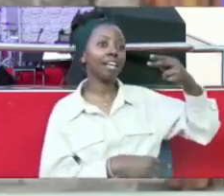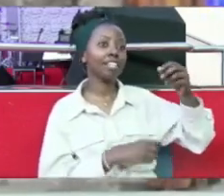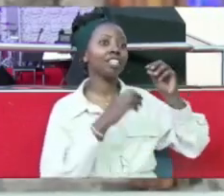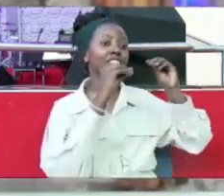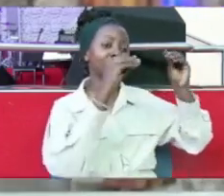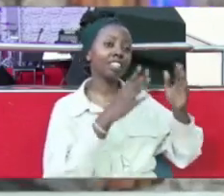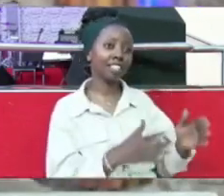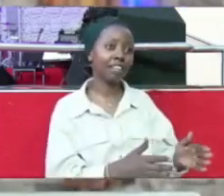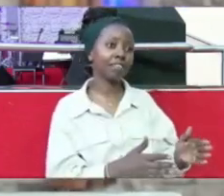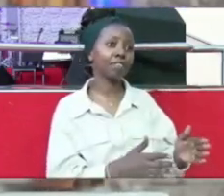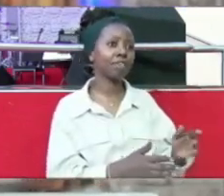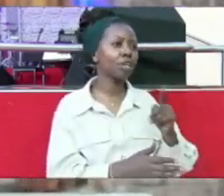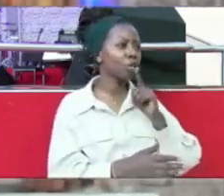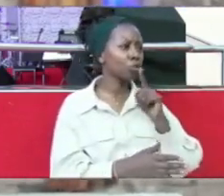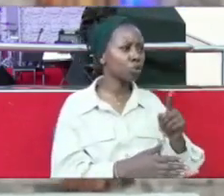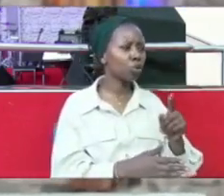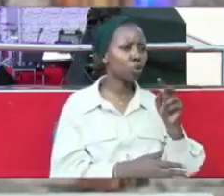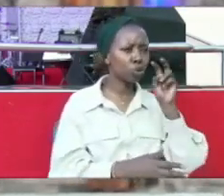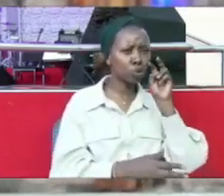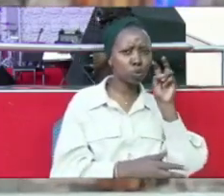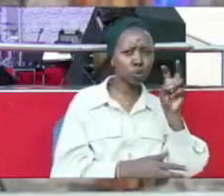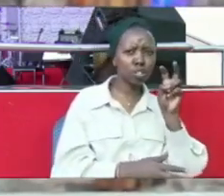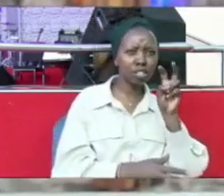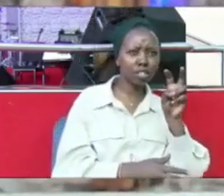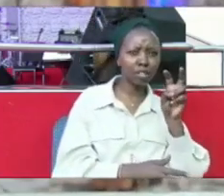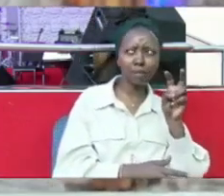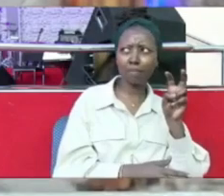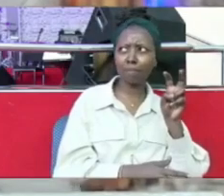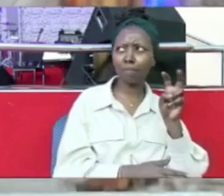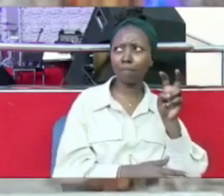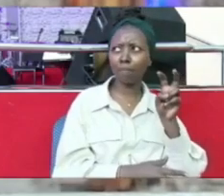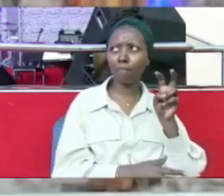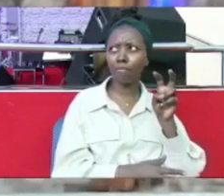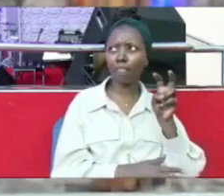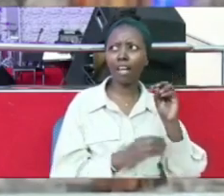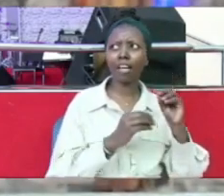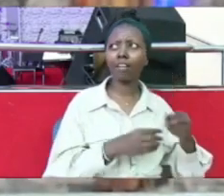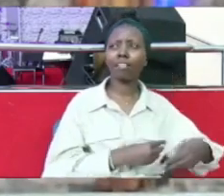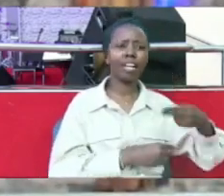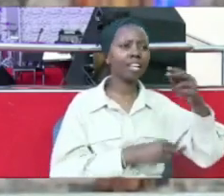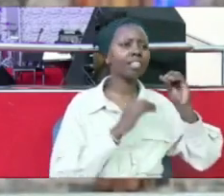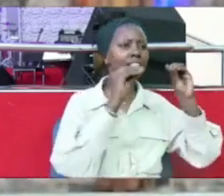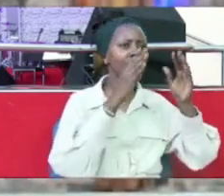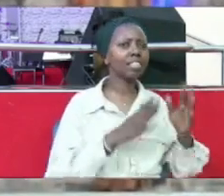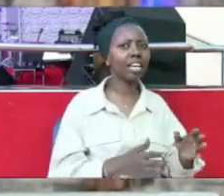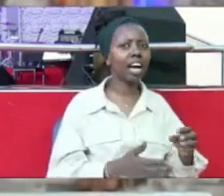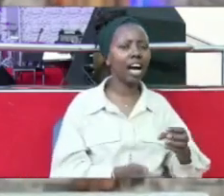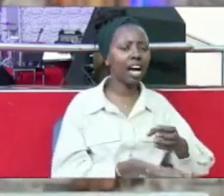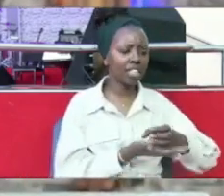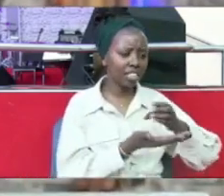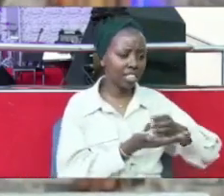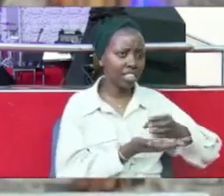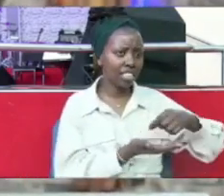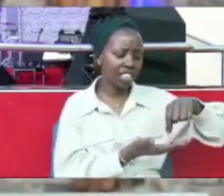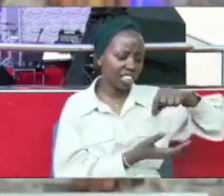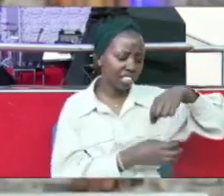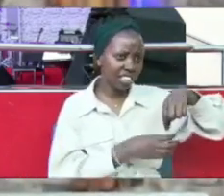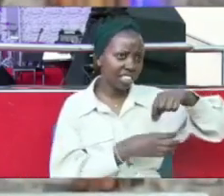principal. So we could see the window and inside there we saw the head teacher now was taking a cup of tea from the thermos.